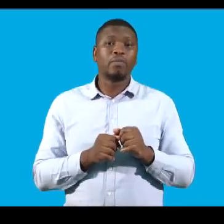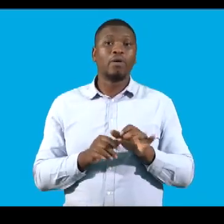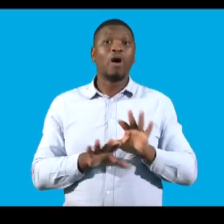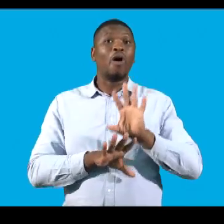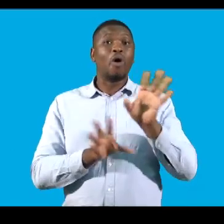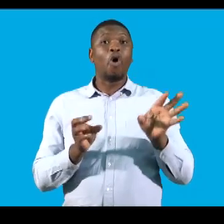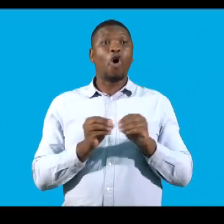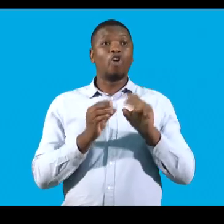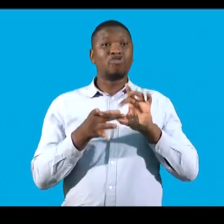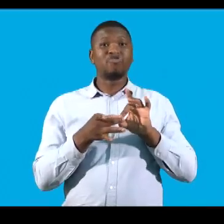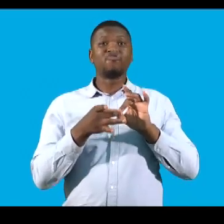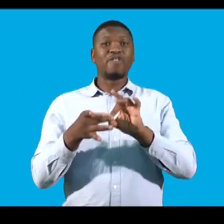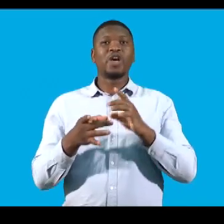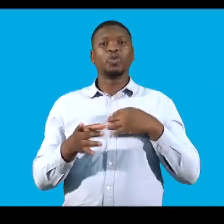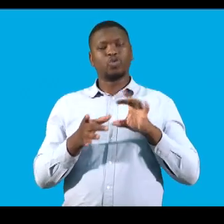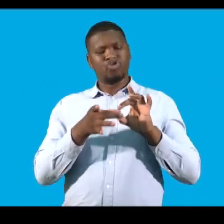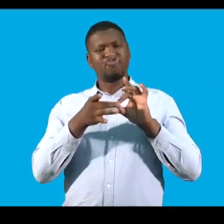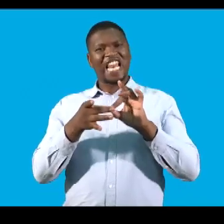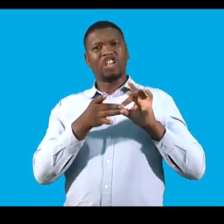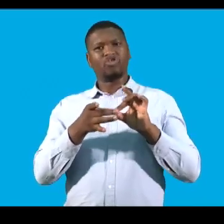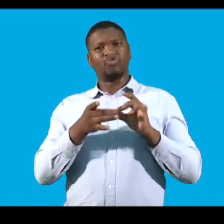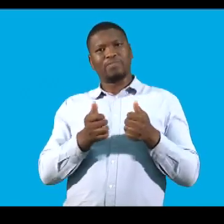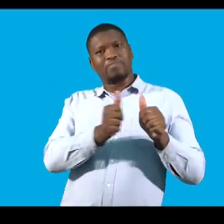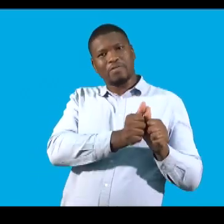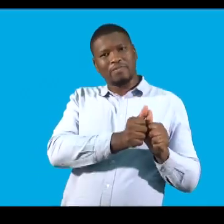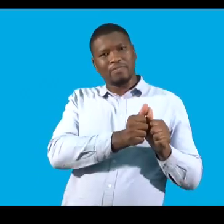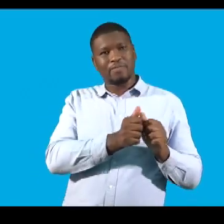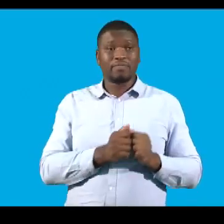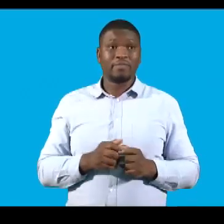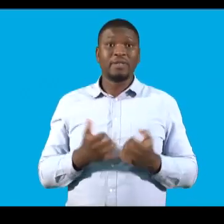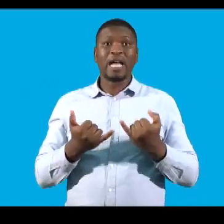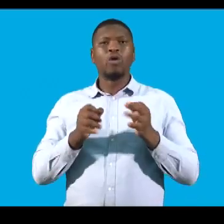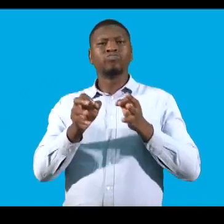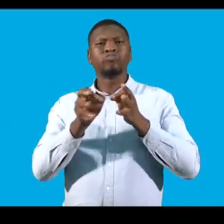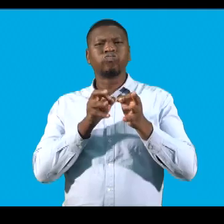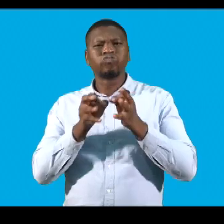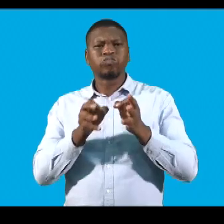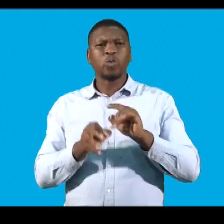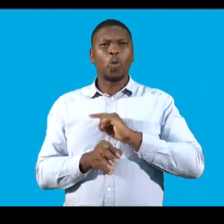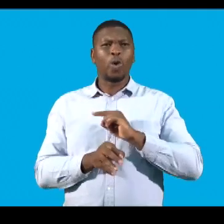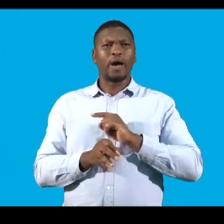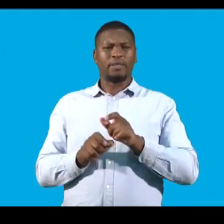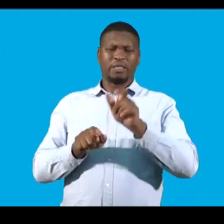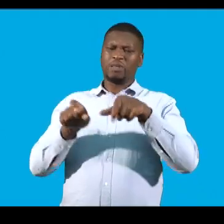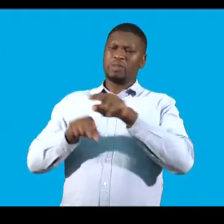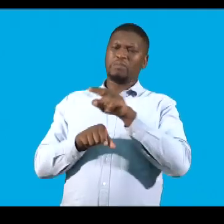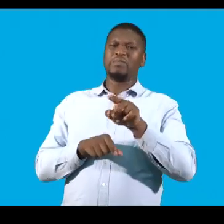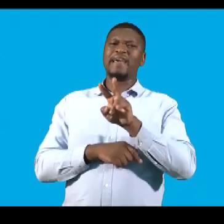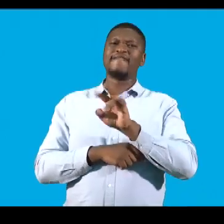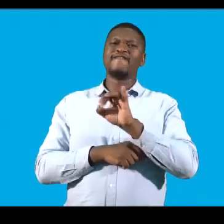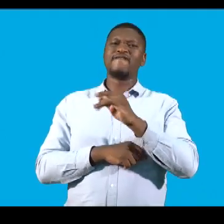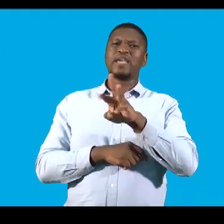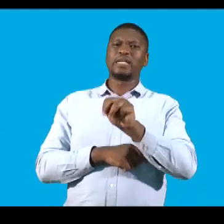refer to a relationship. Now, explain why the victims, so